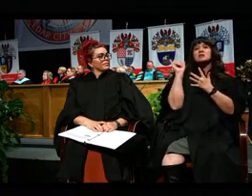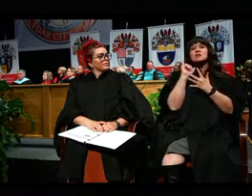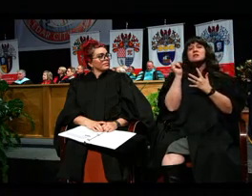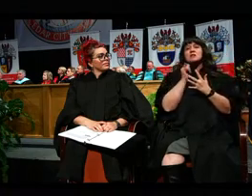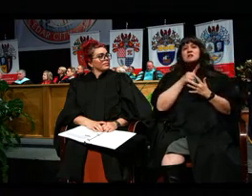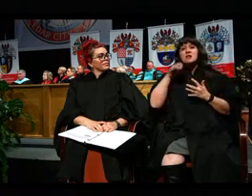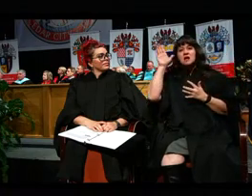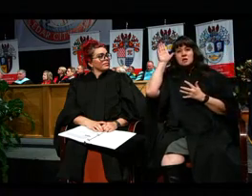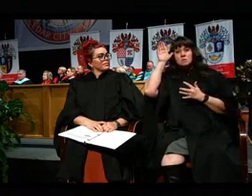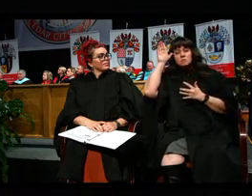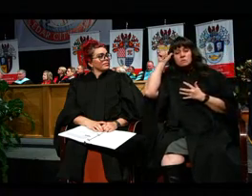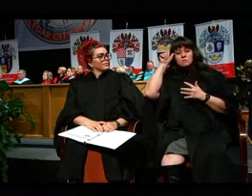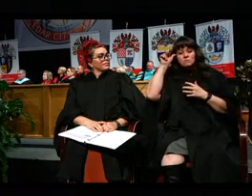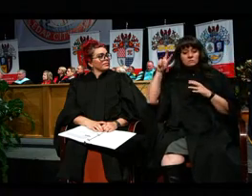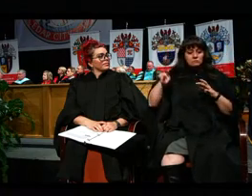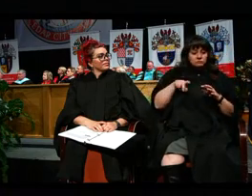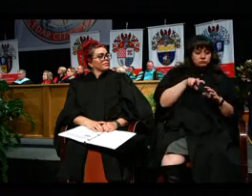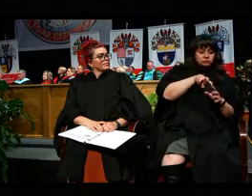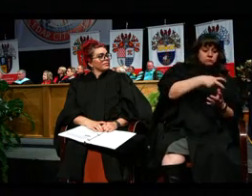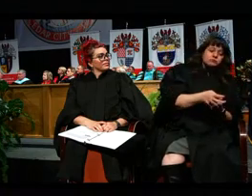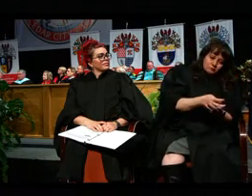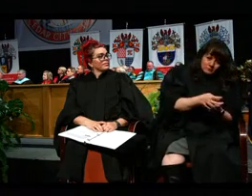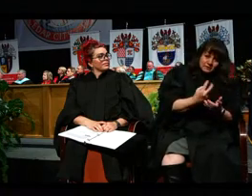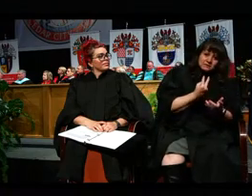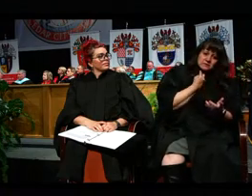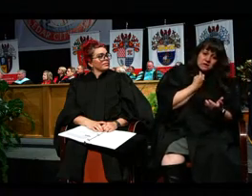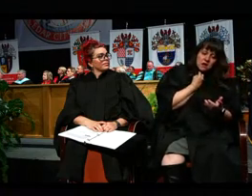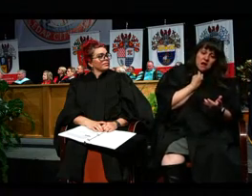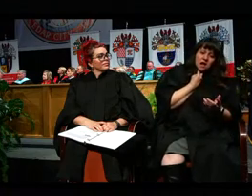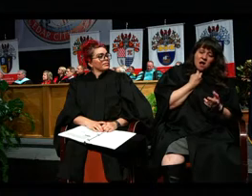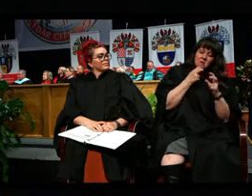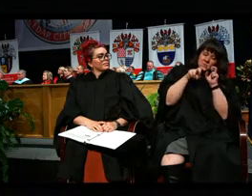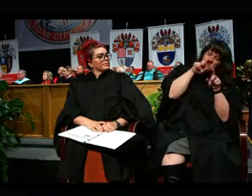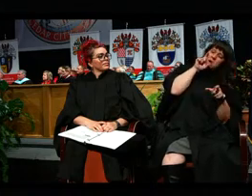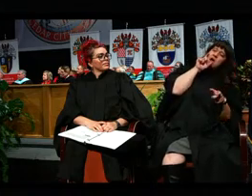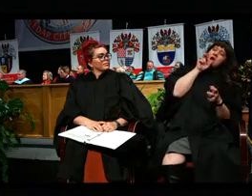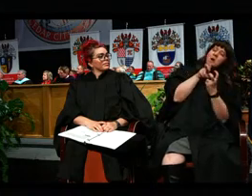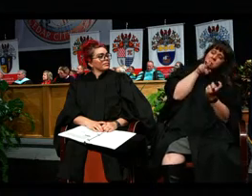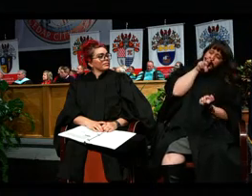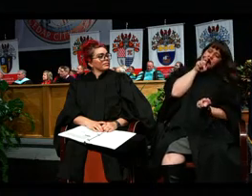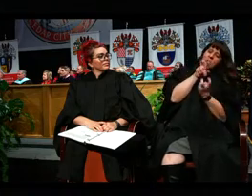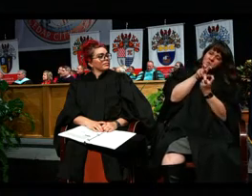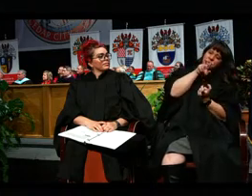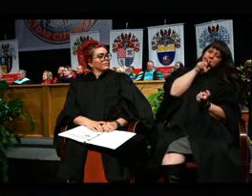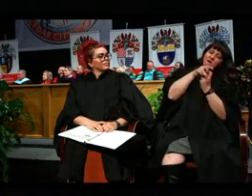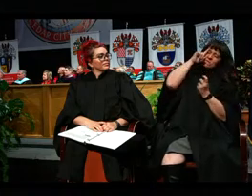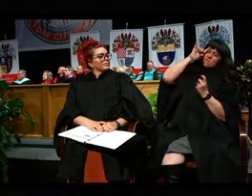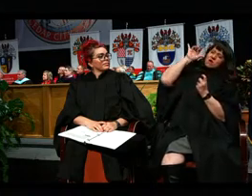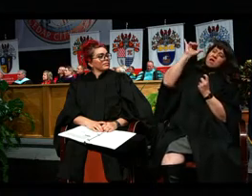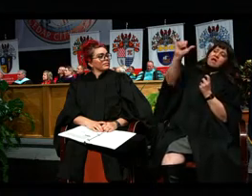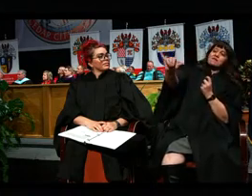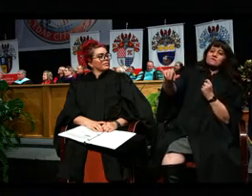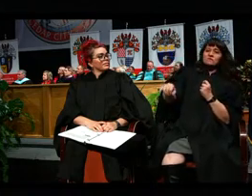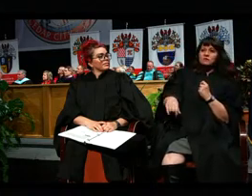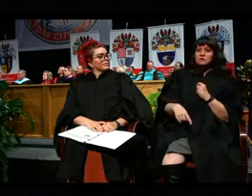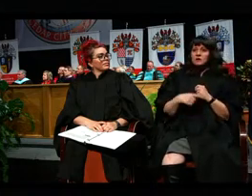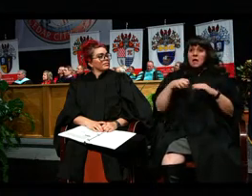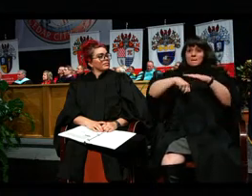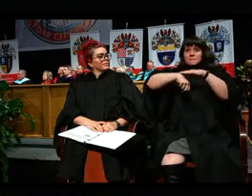stuck sideways in tank mud, bawling for eternity. At